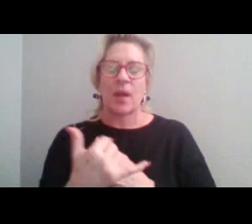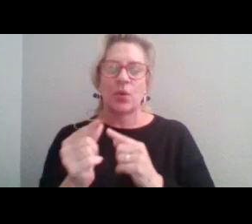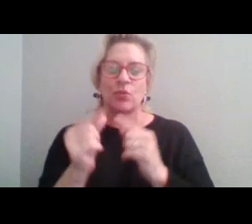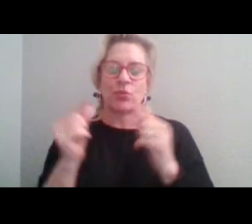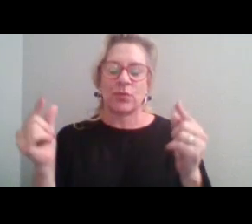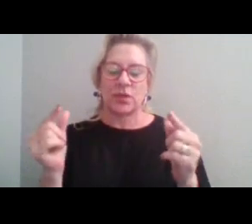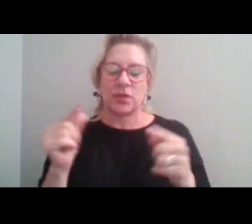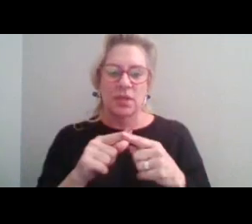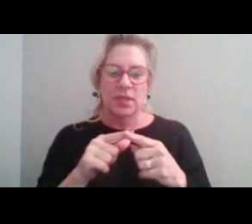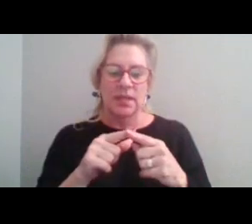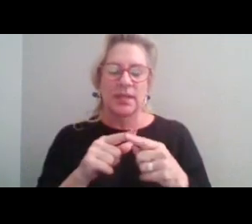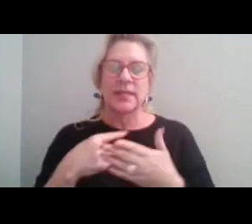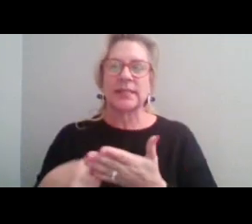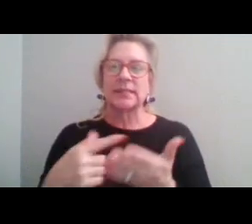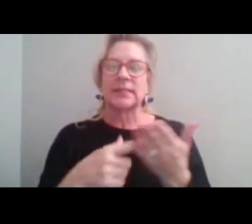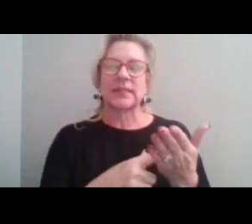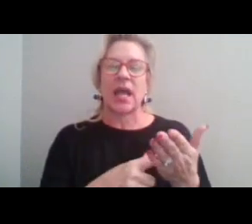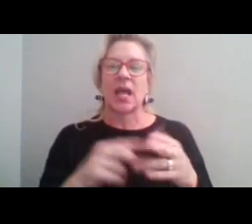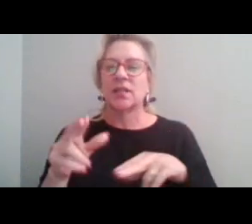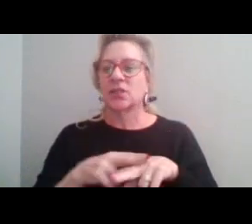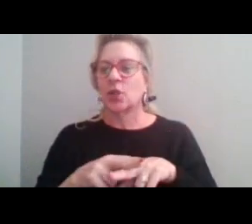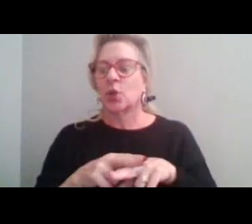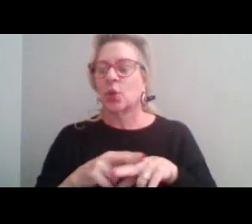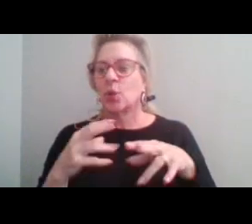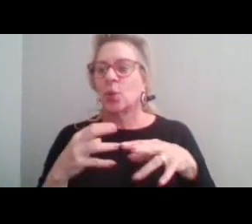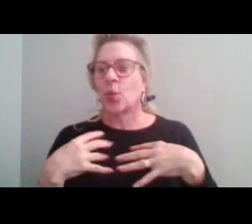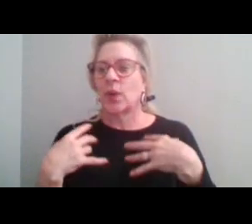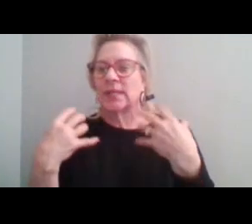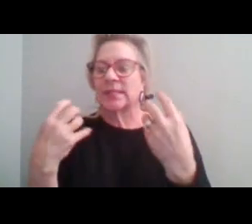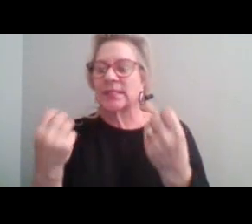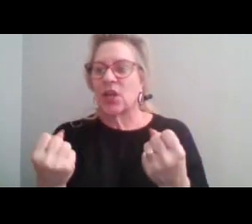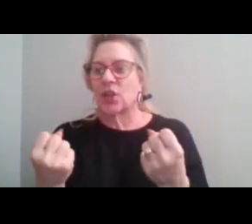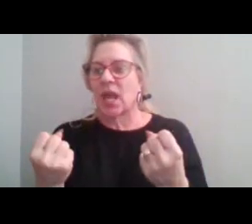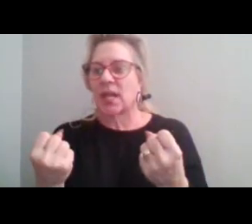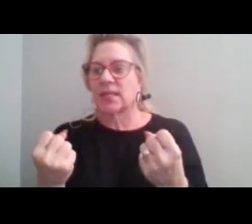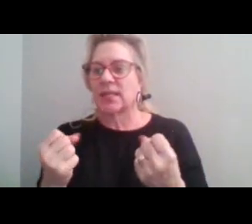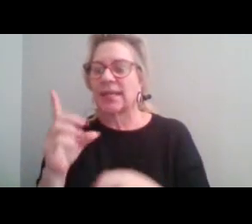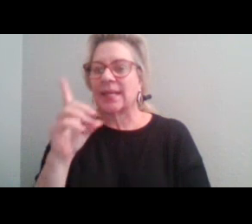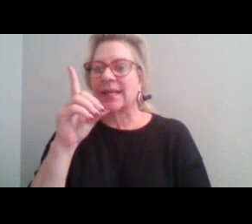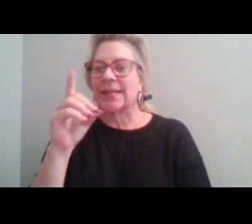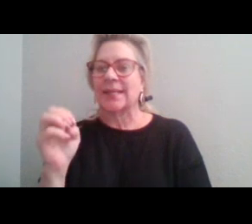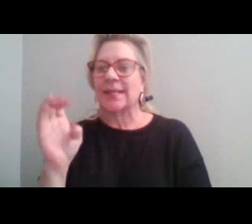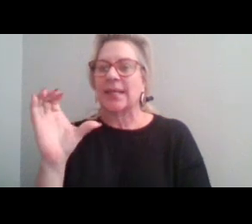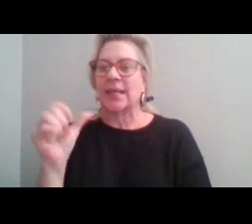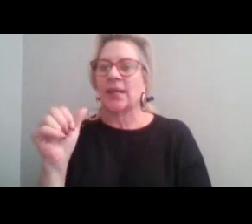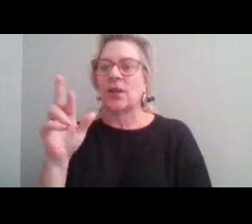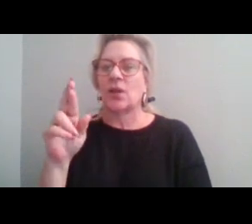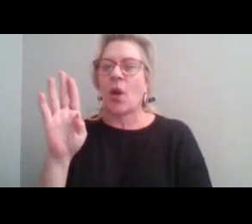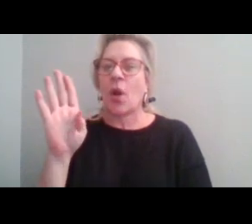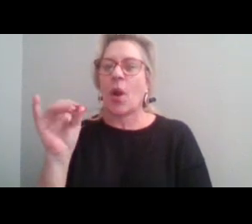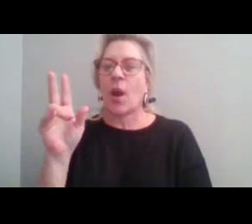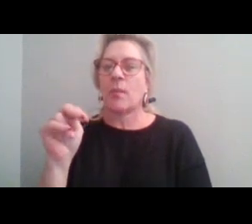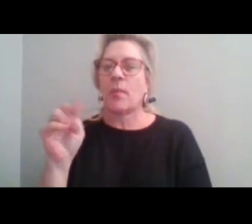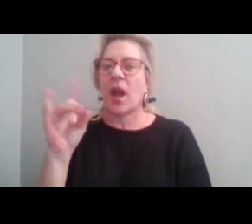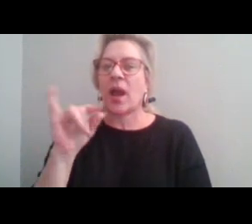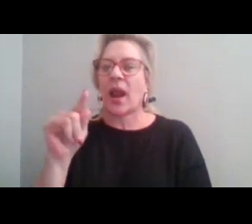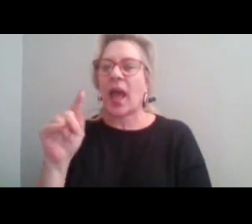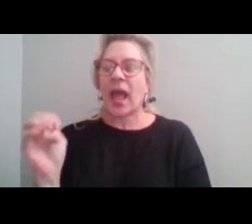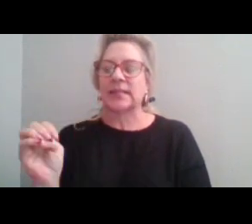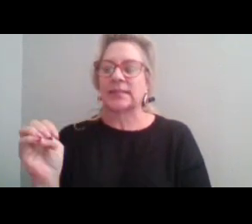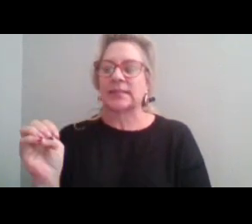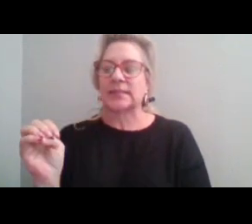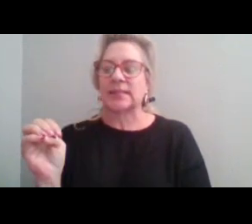strategies for realizing equitable and resilient decarbonized communities and engaged with panelists from